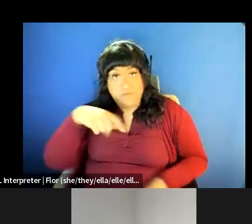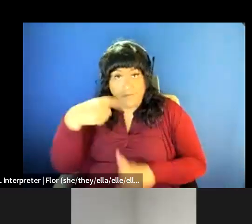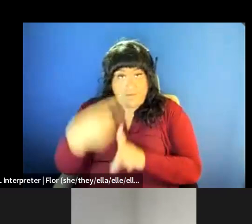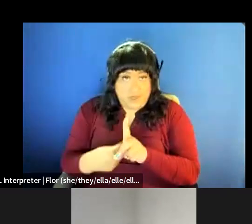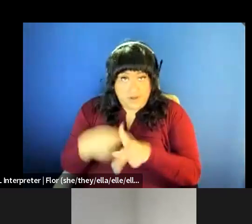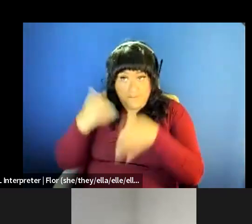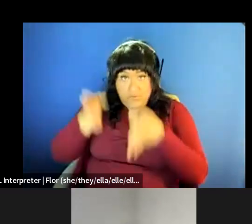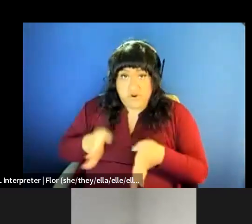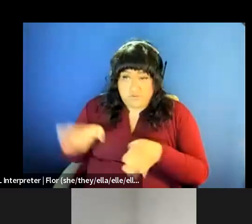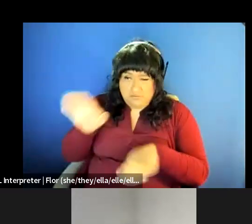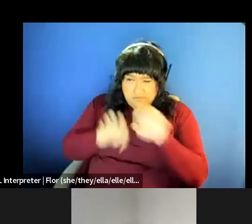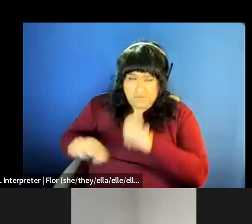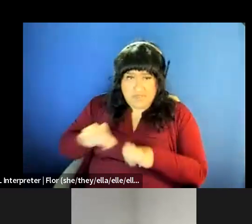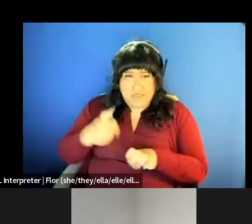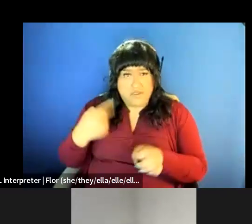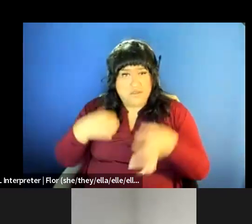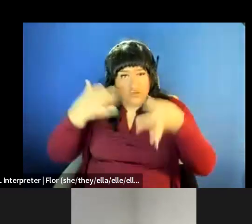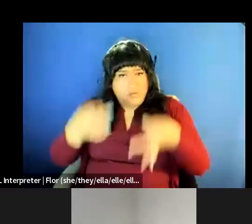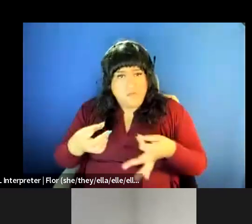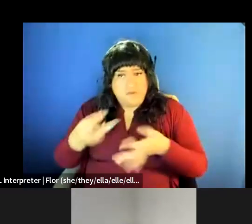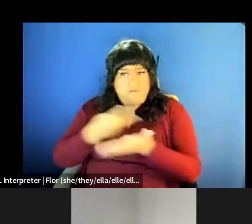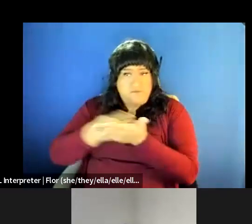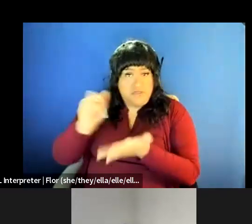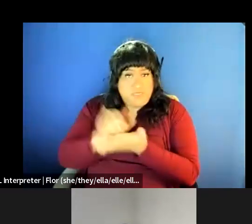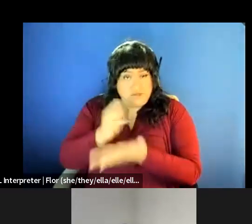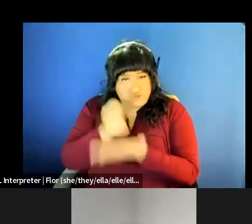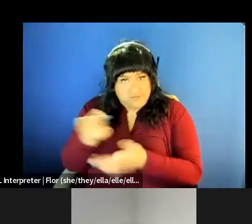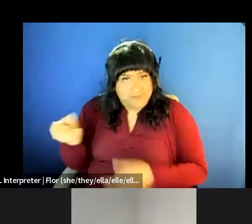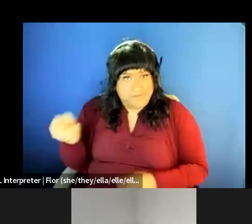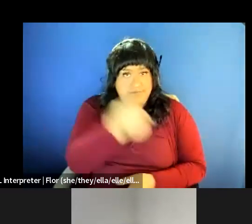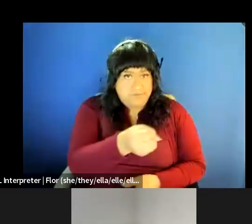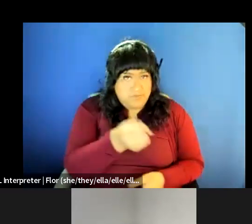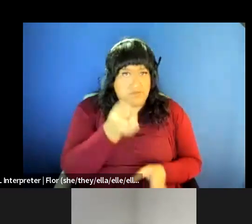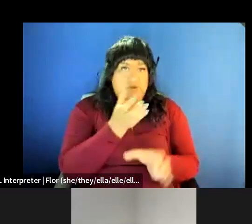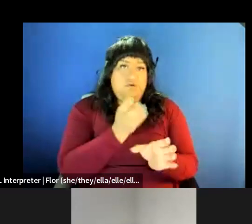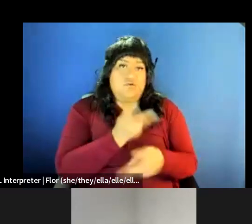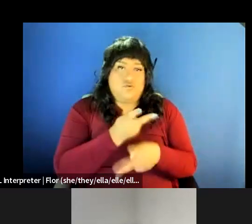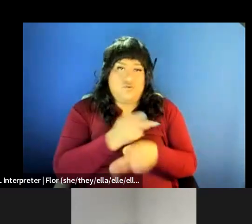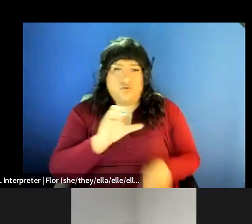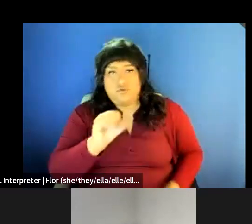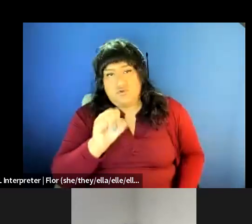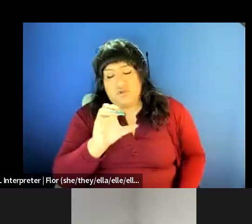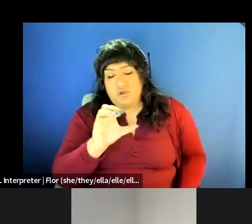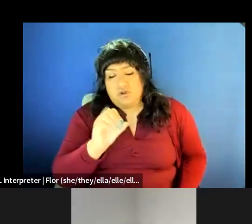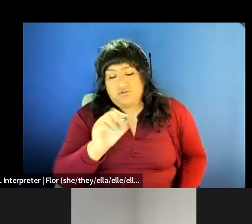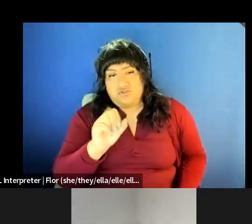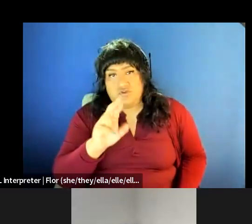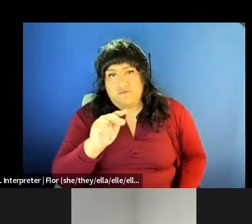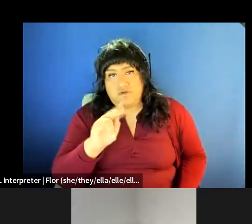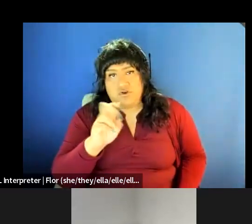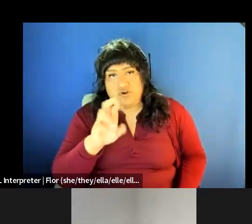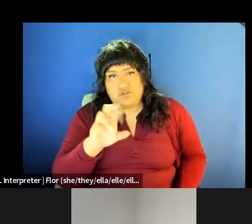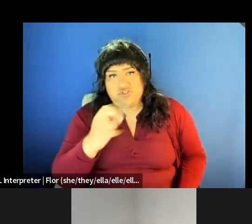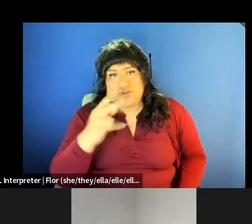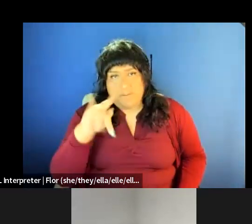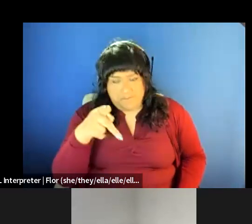that the person failed to complete their treatment, they can be referred to conservatorship, right? Care courts has been dressed up as the solution to